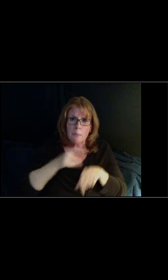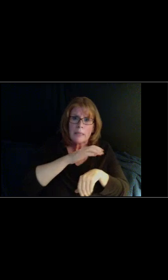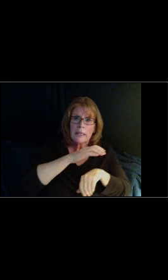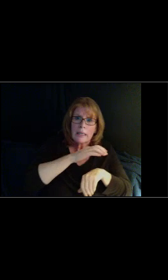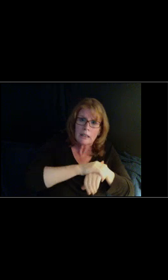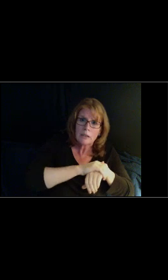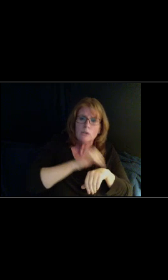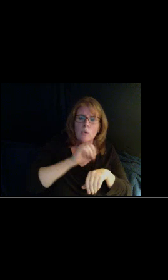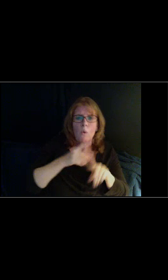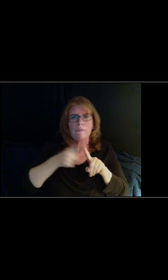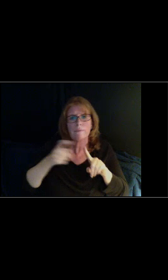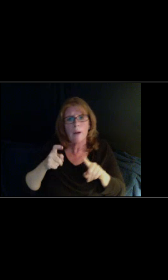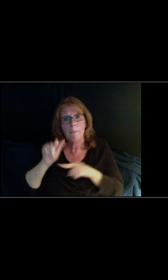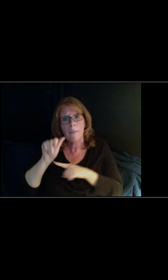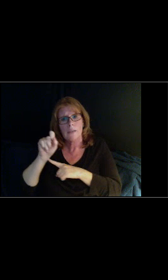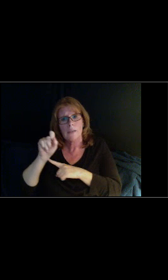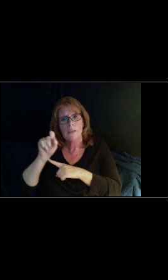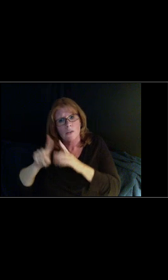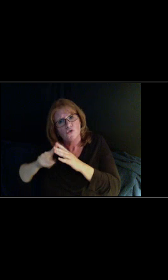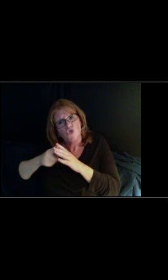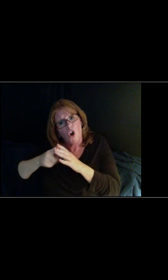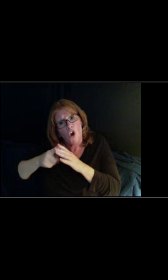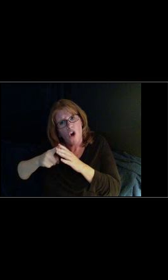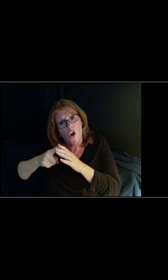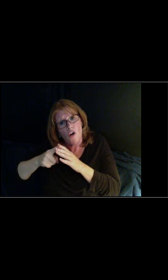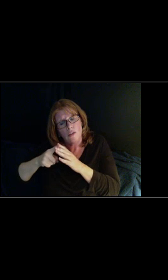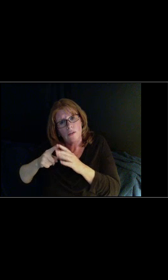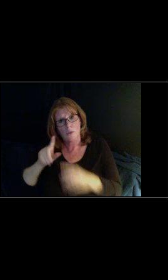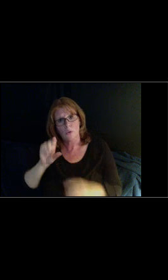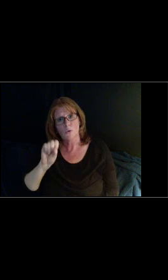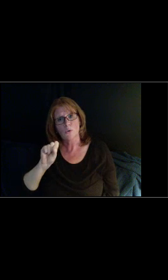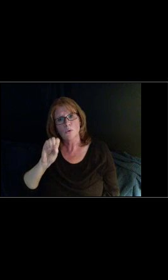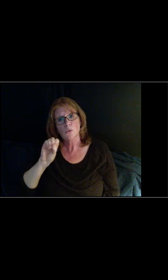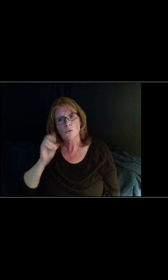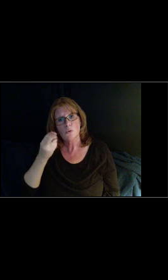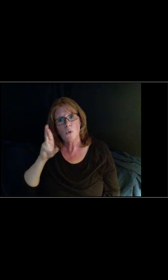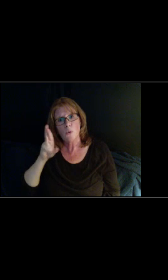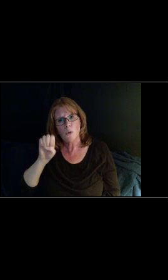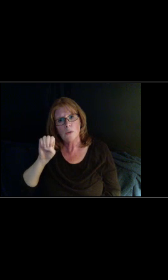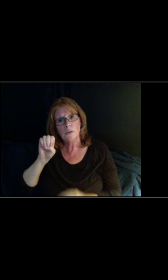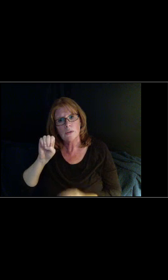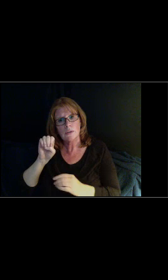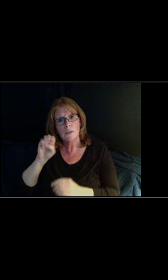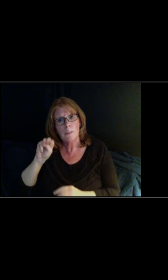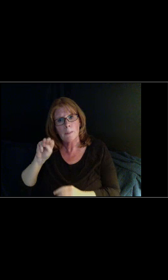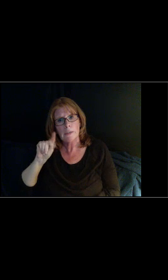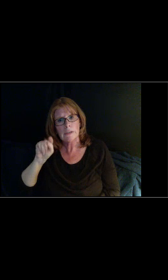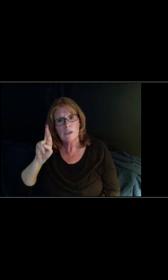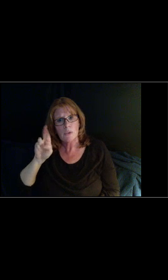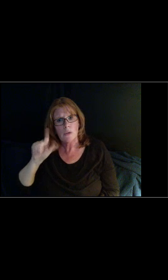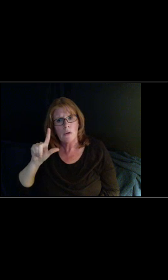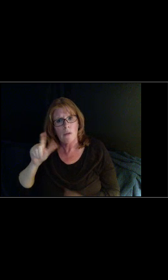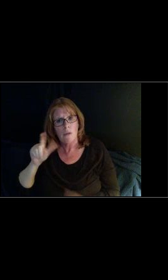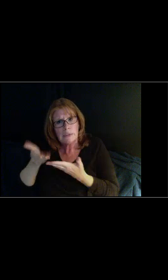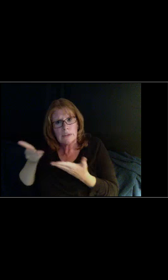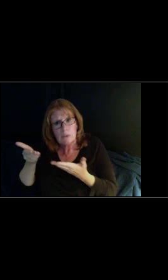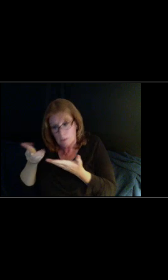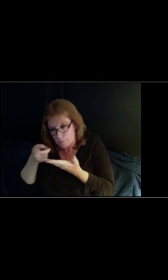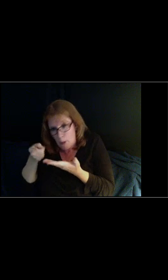signs themselves, but it's the changing from English to ASL.